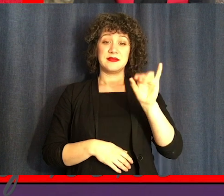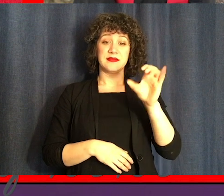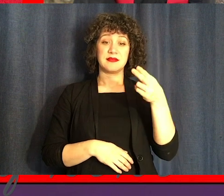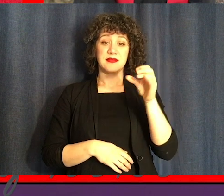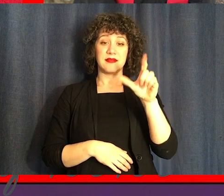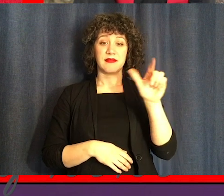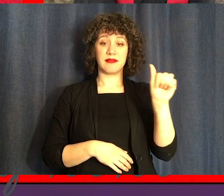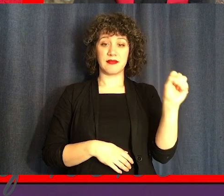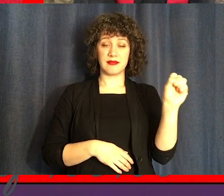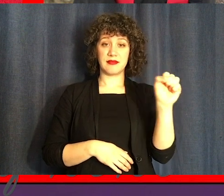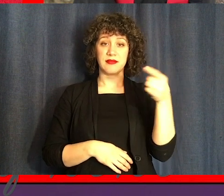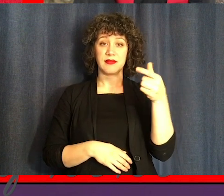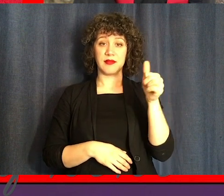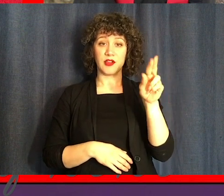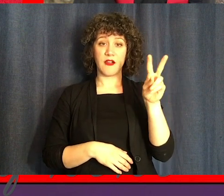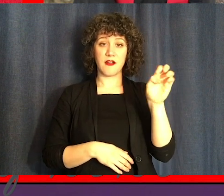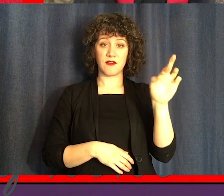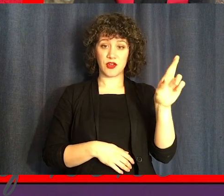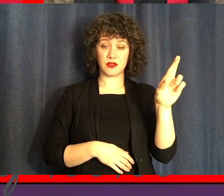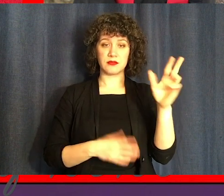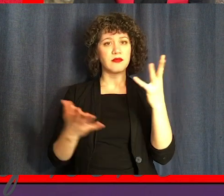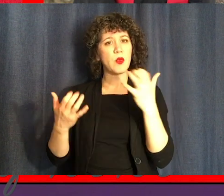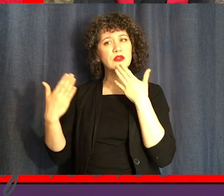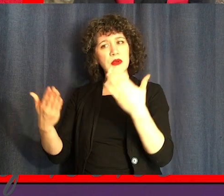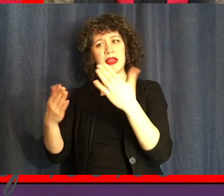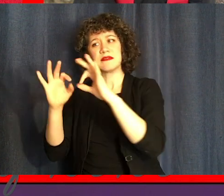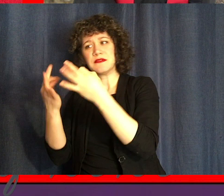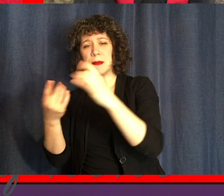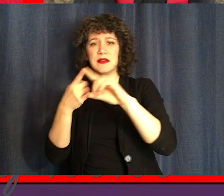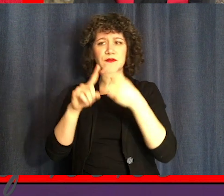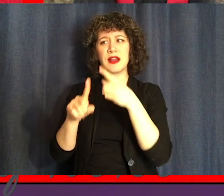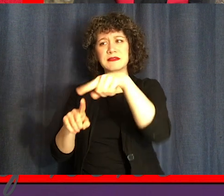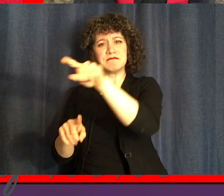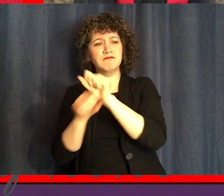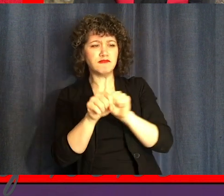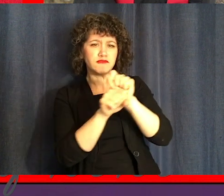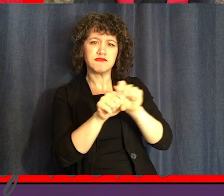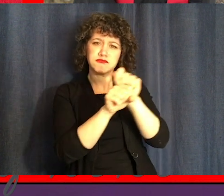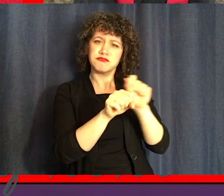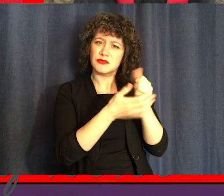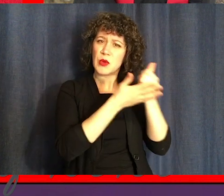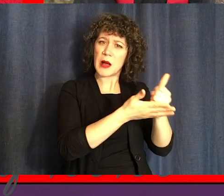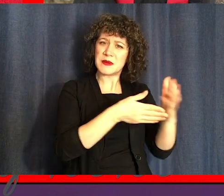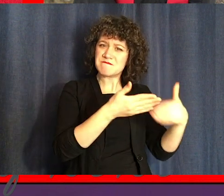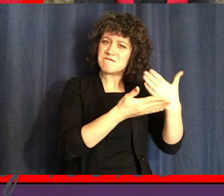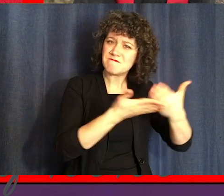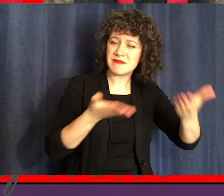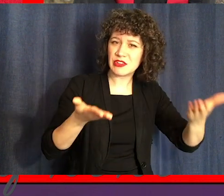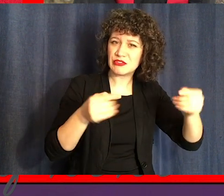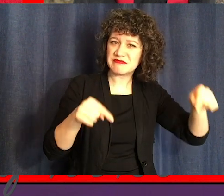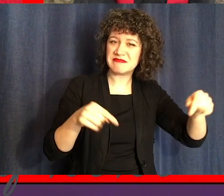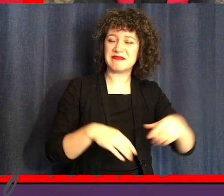Nicholas Garver. Nicholas would like to thank his family and friends for working hard to get him to this moment. He would like